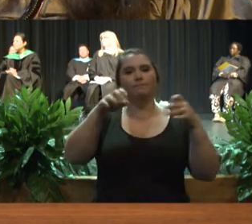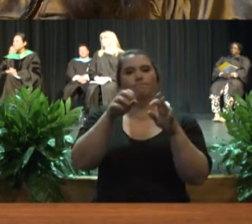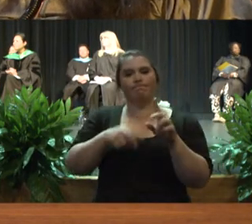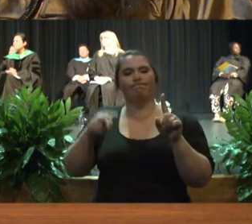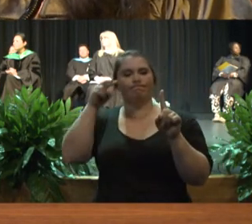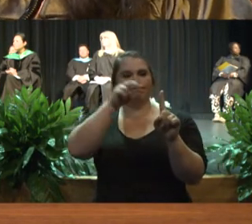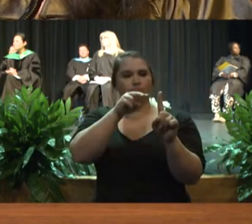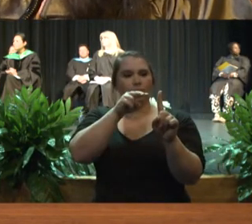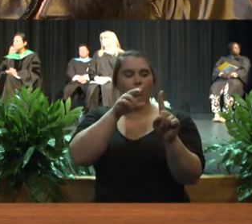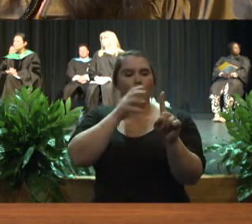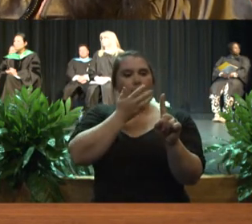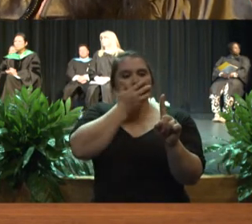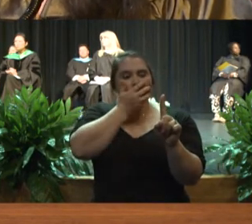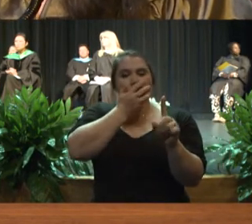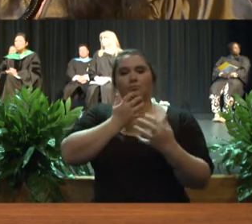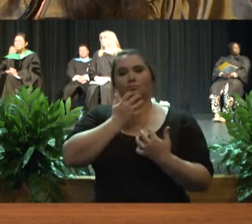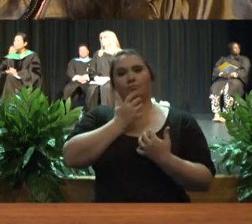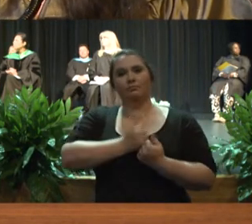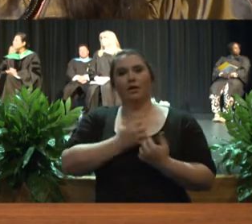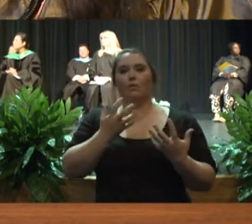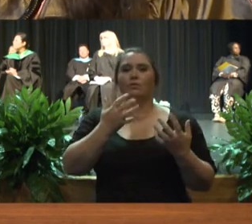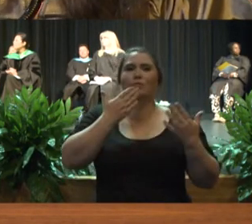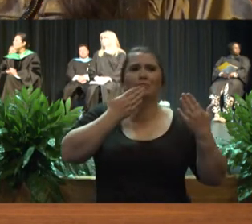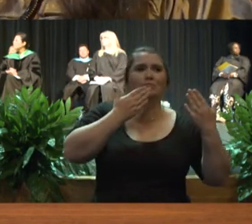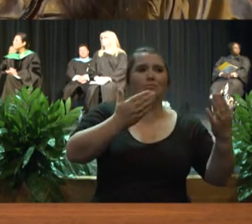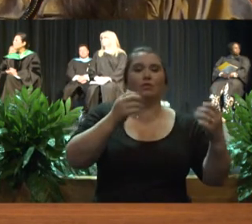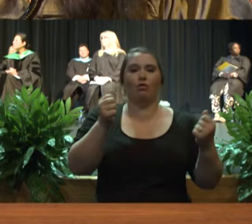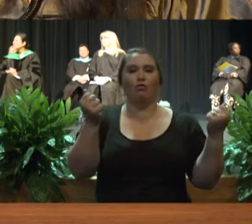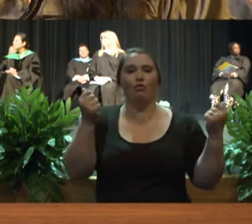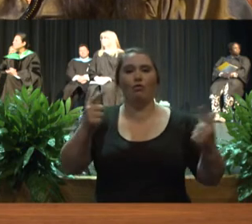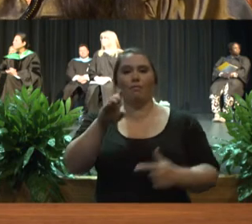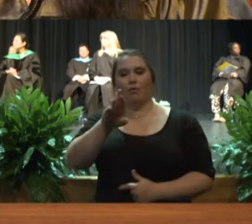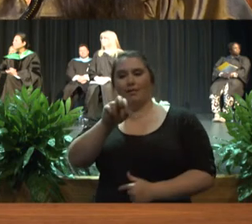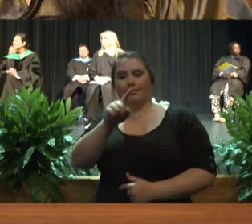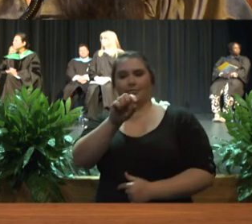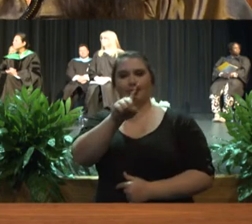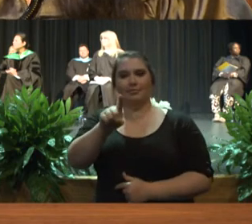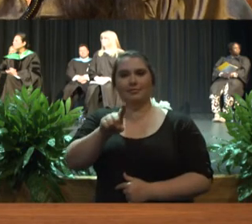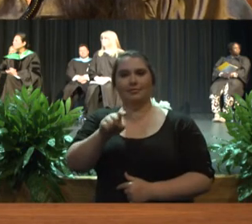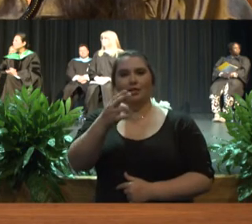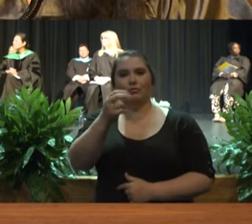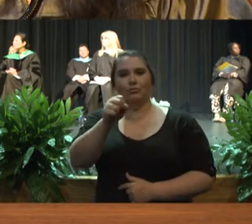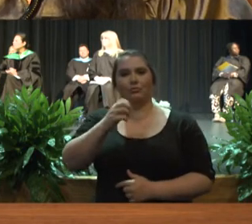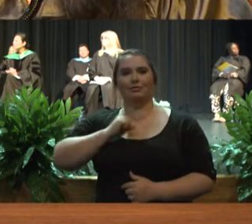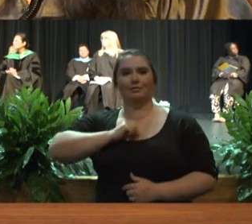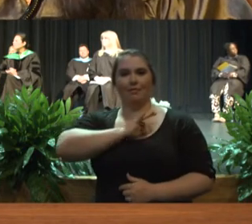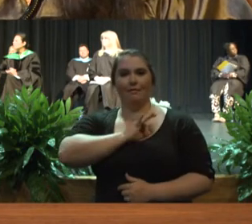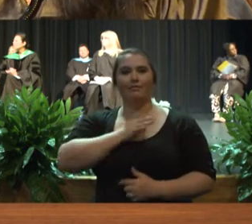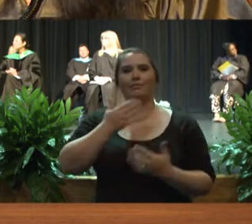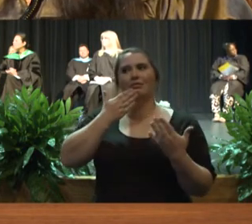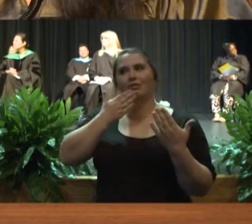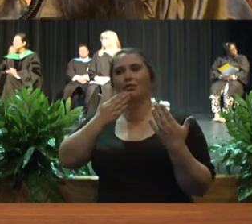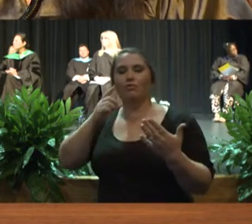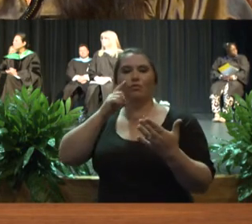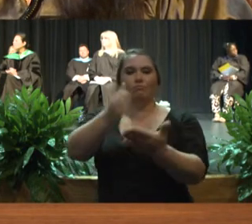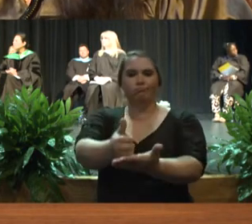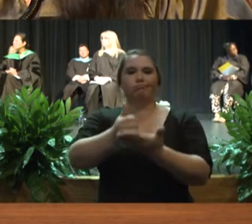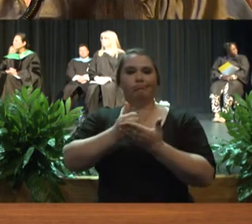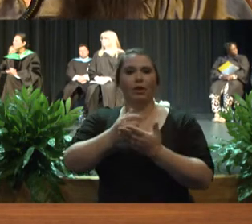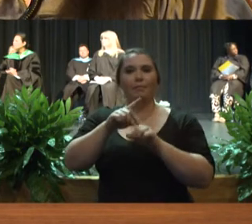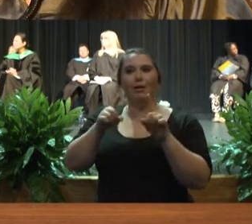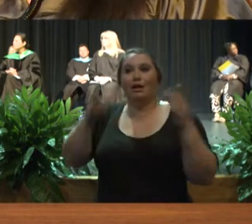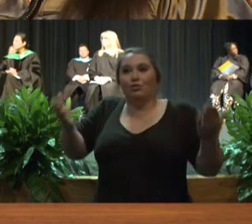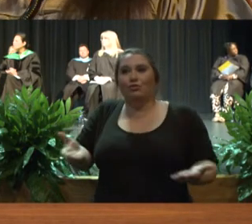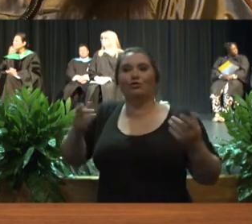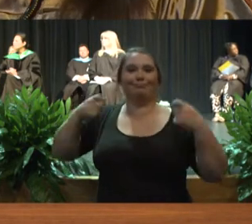and I would like to thank all of Brazos High School staff for not only helping me, but guiding and supporting my classmates that are